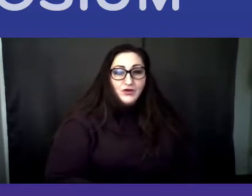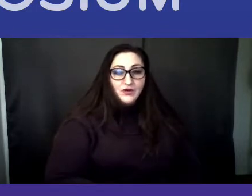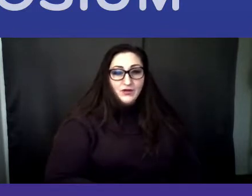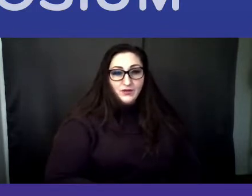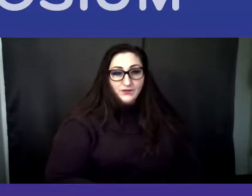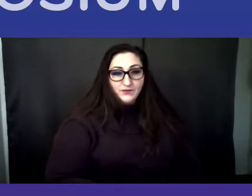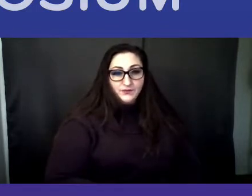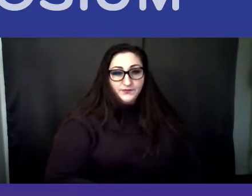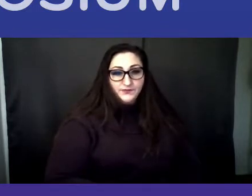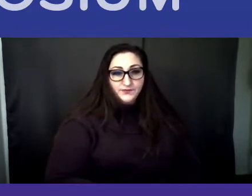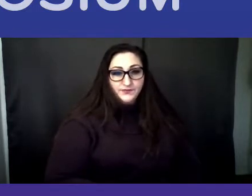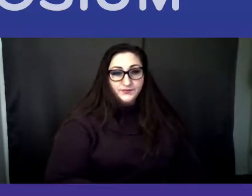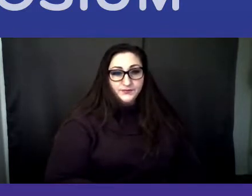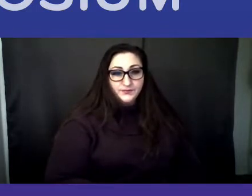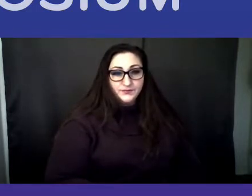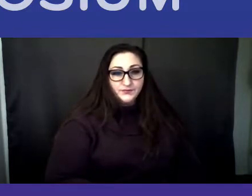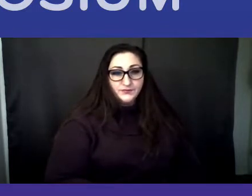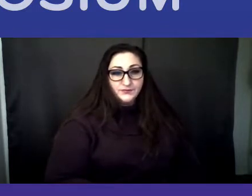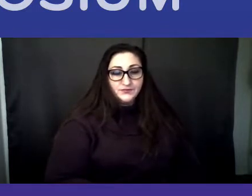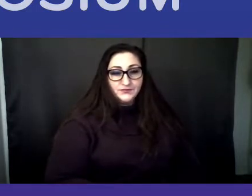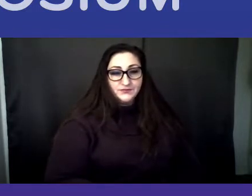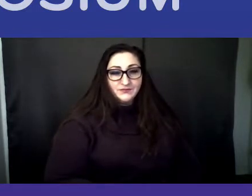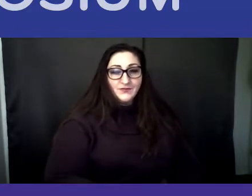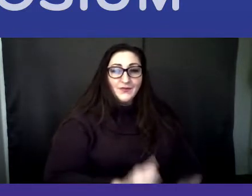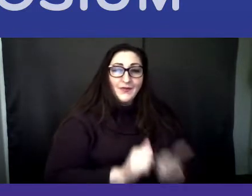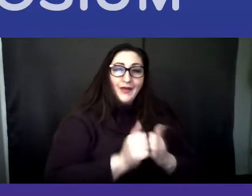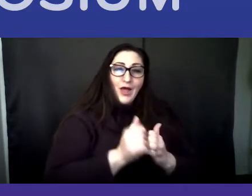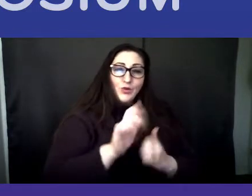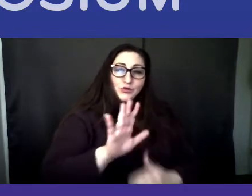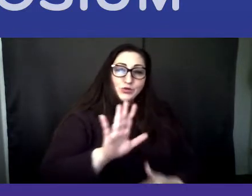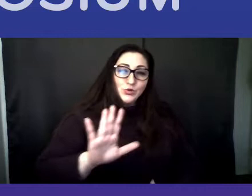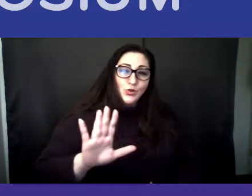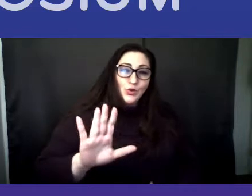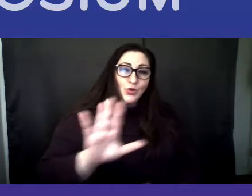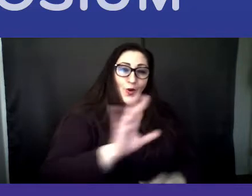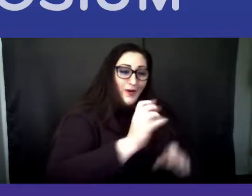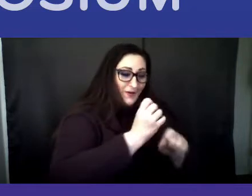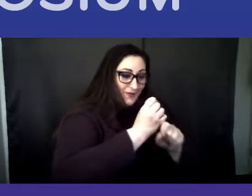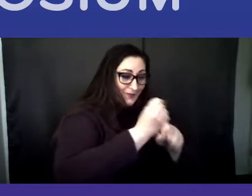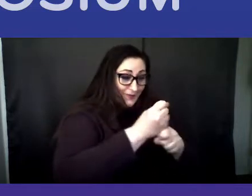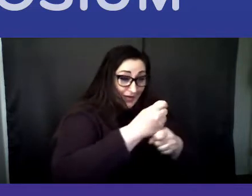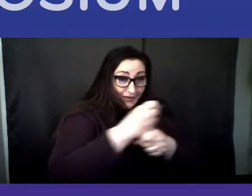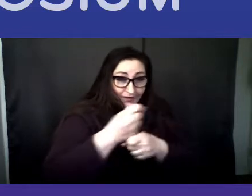How is your making there? How is your community there?